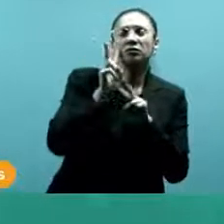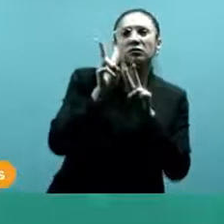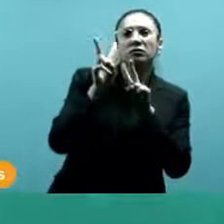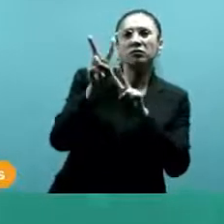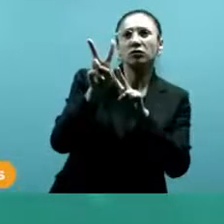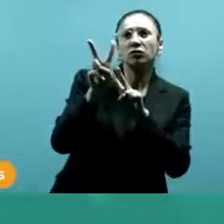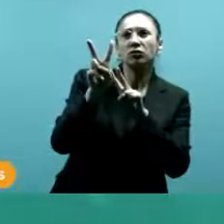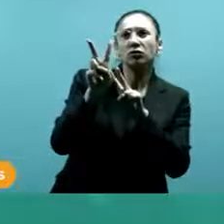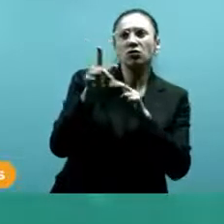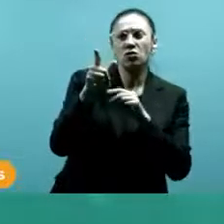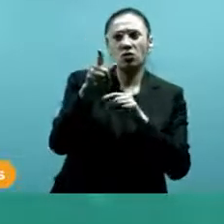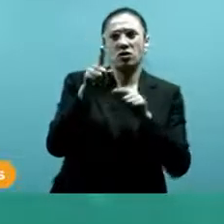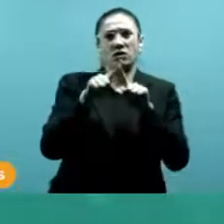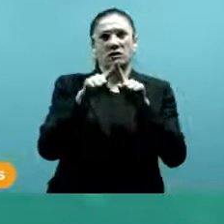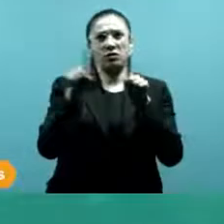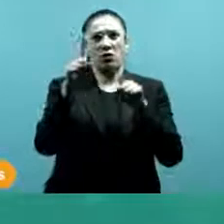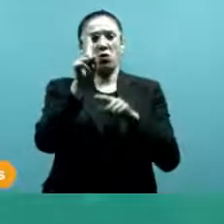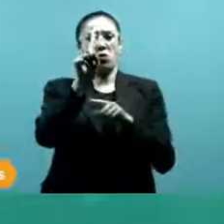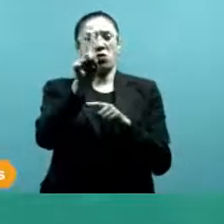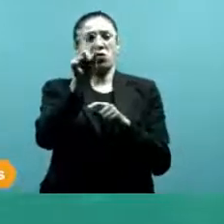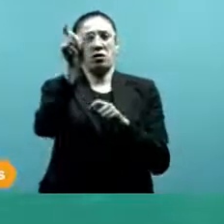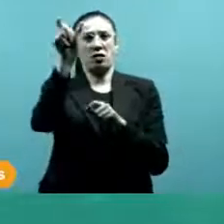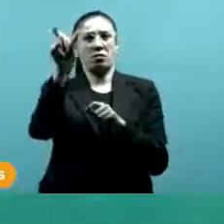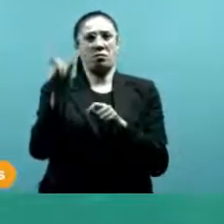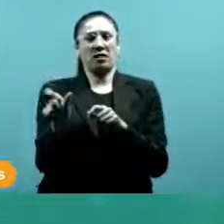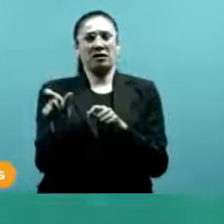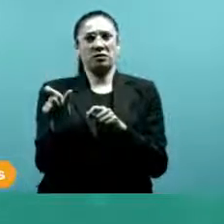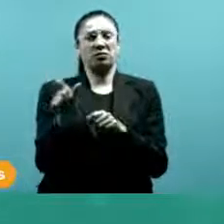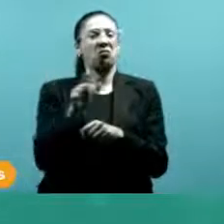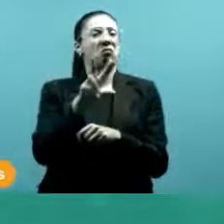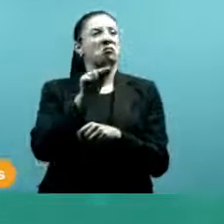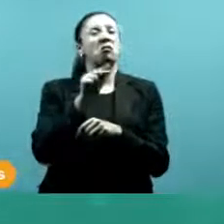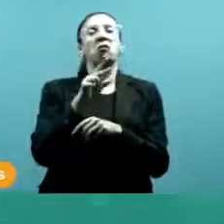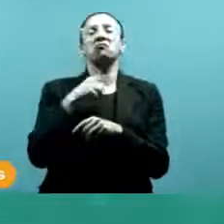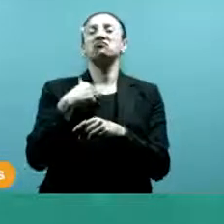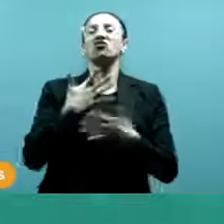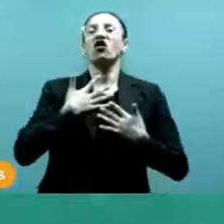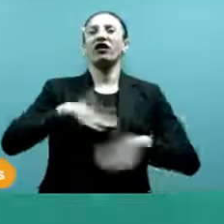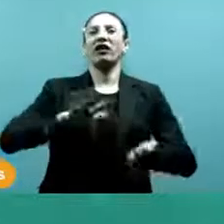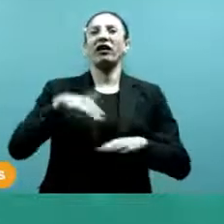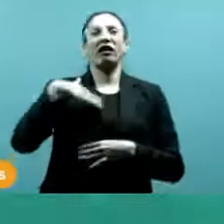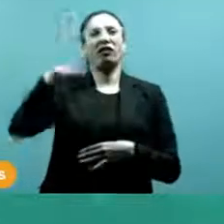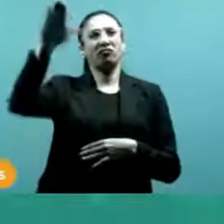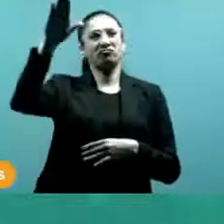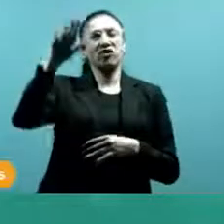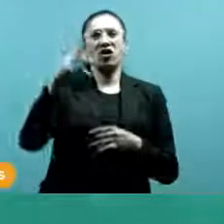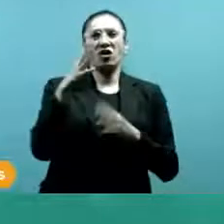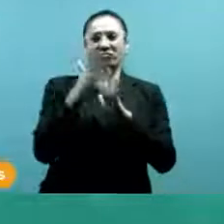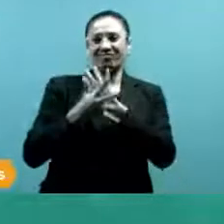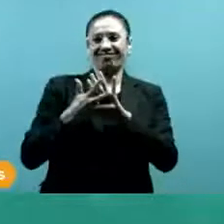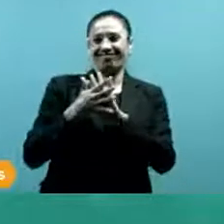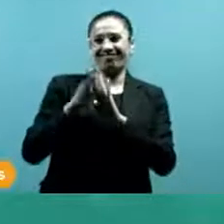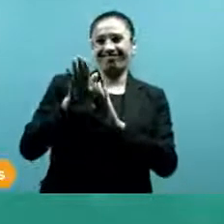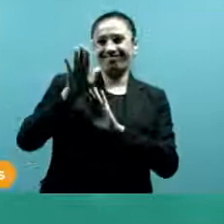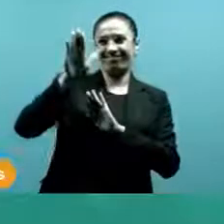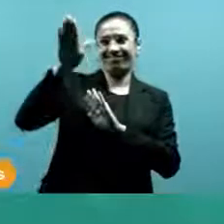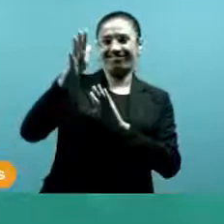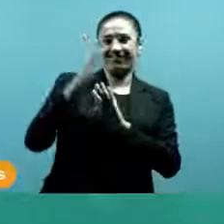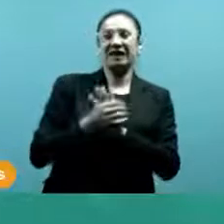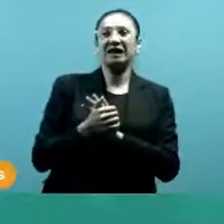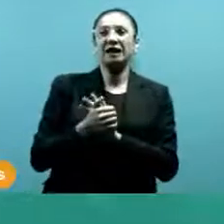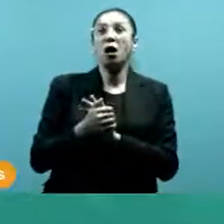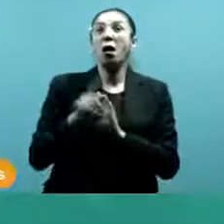performing the Nazi salute, but thanks to propaganda, no majority of people followed. Pero la mayoría de